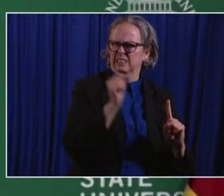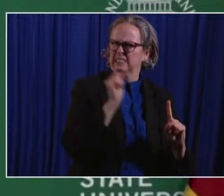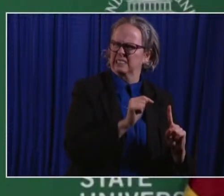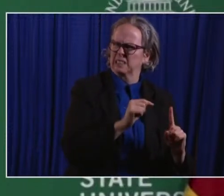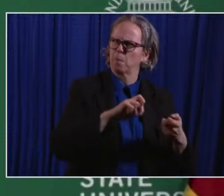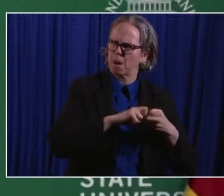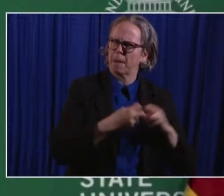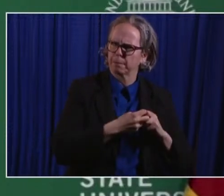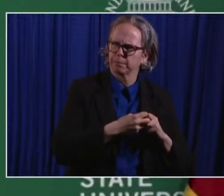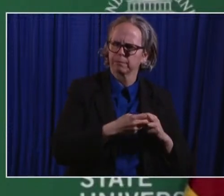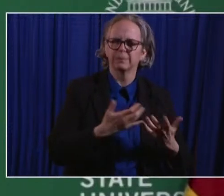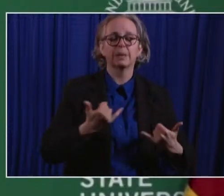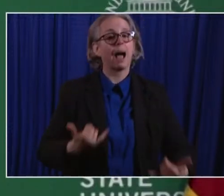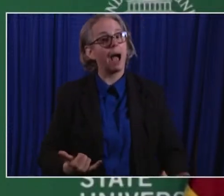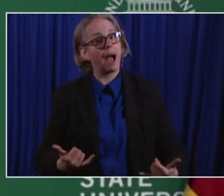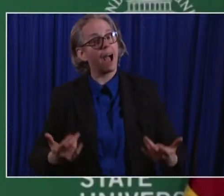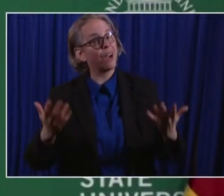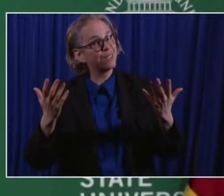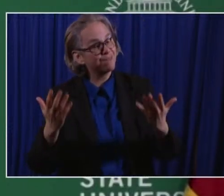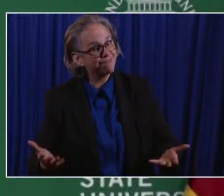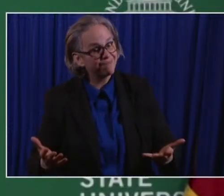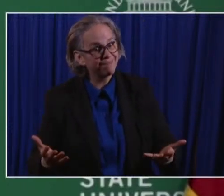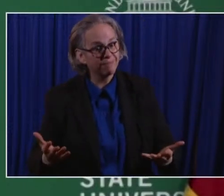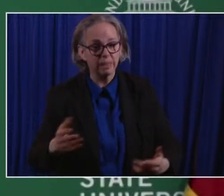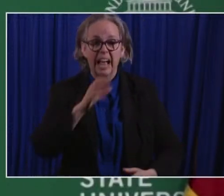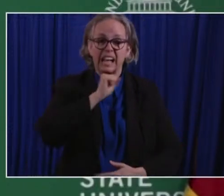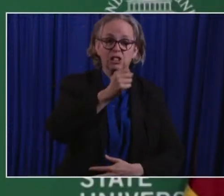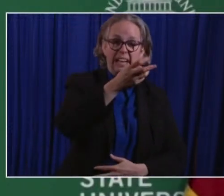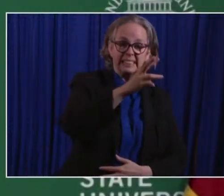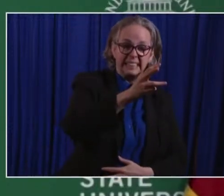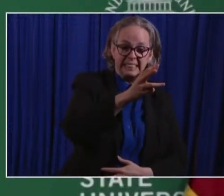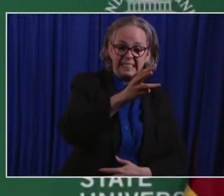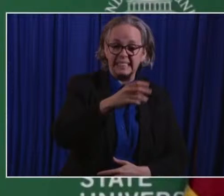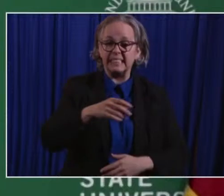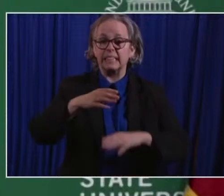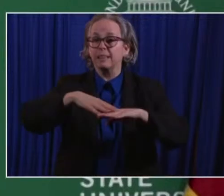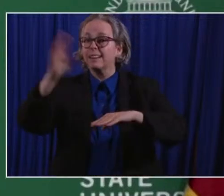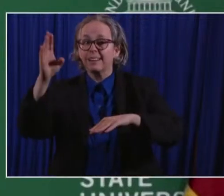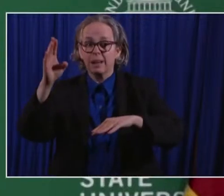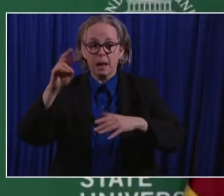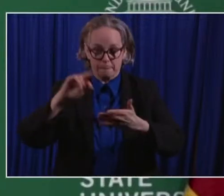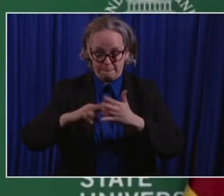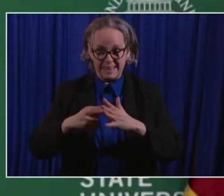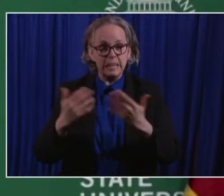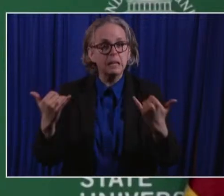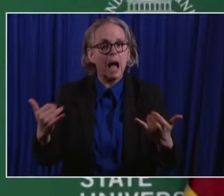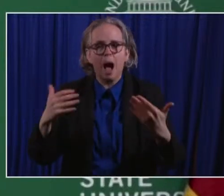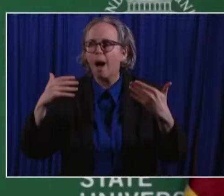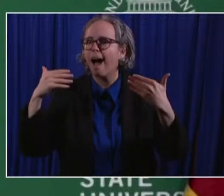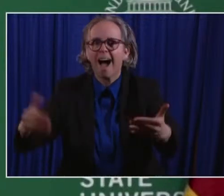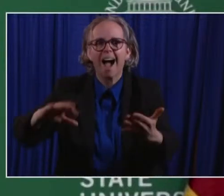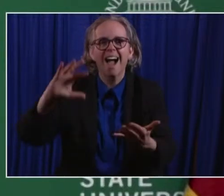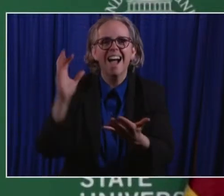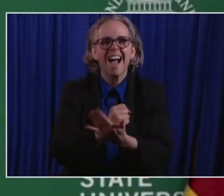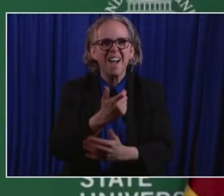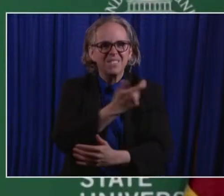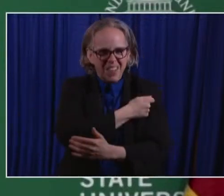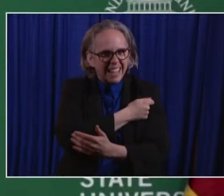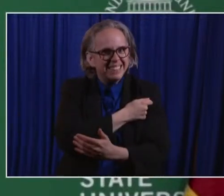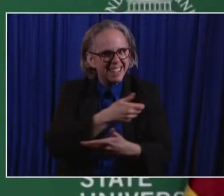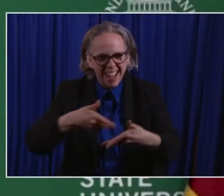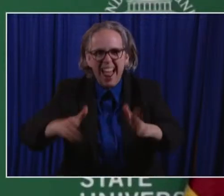vaccinate. 16-year-olds can get vaccinated and 17-year-olds can get vaccinated.